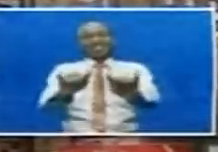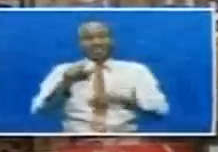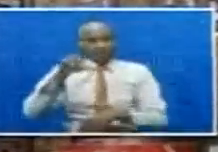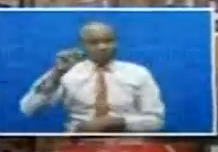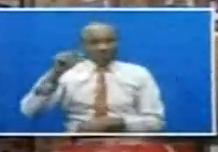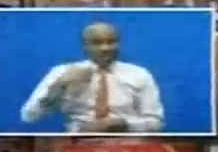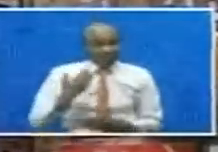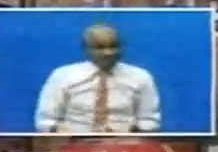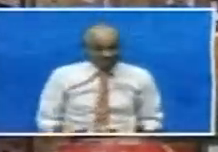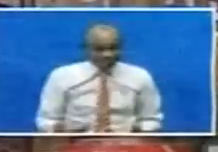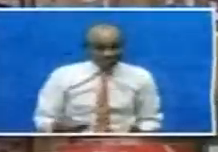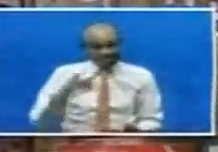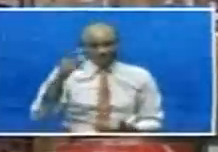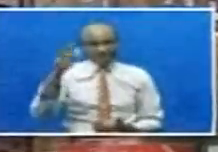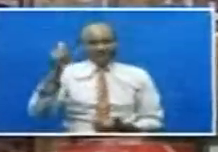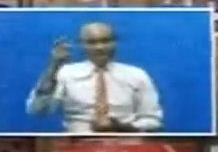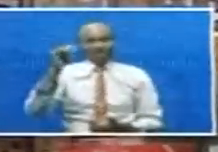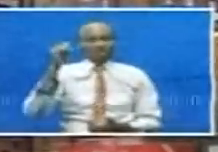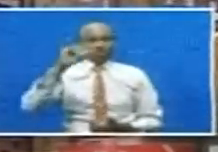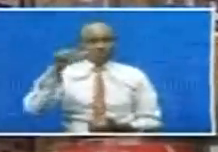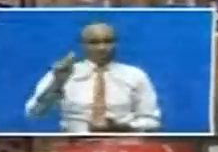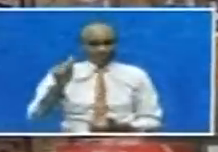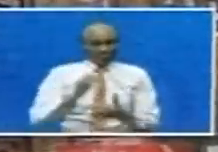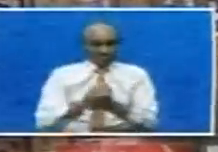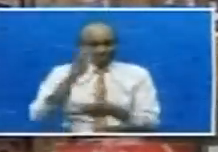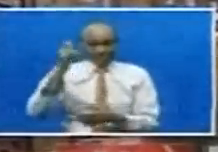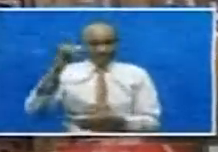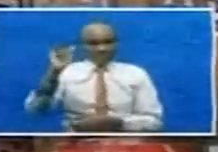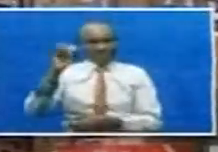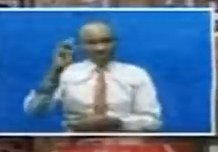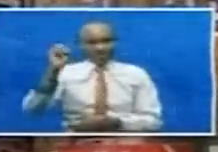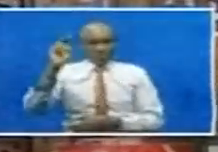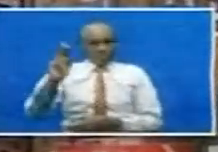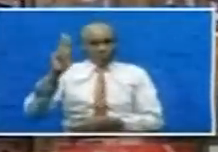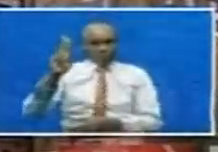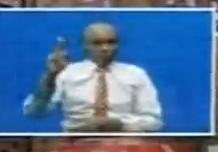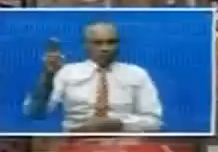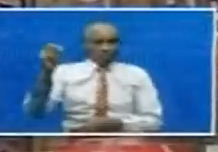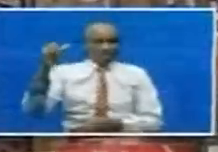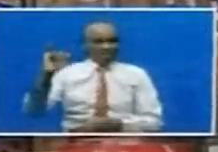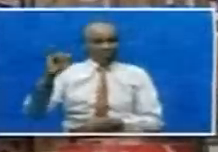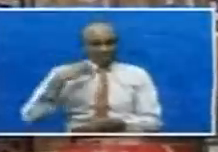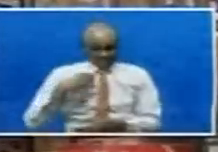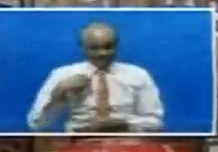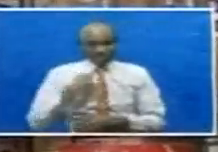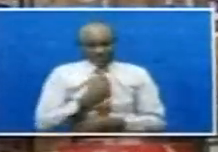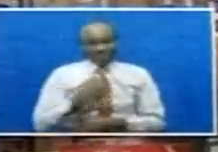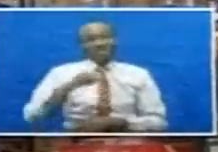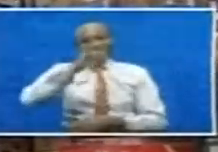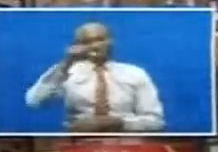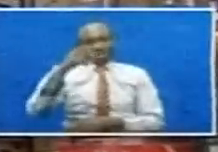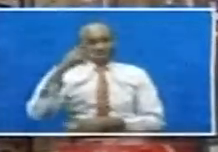handles are at Karanja Kabage, at Betty Murungi, at Koinange Jeff. The hashtag is